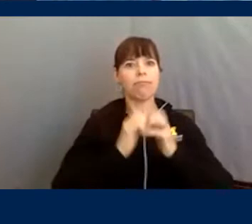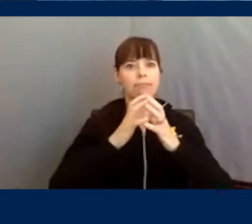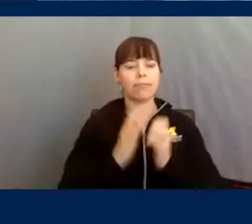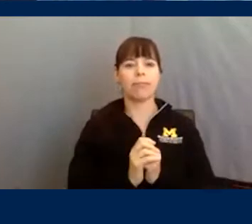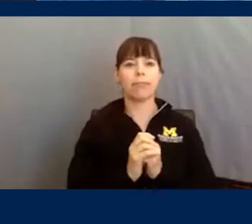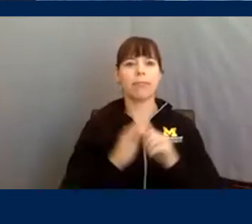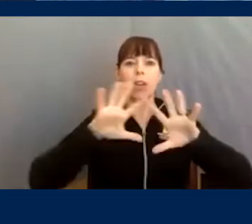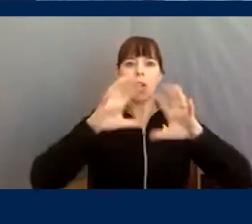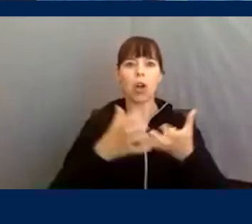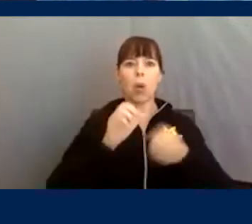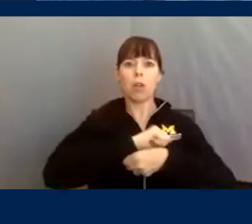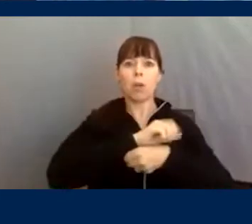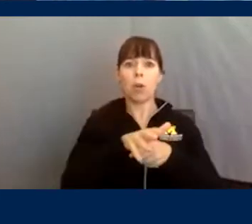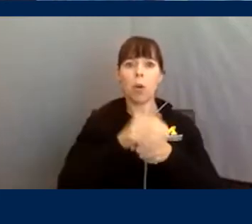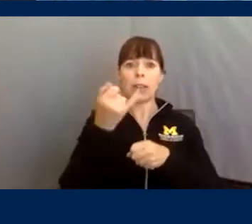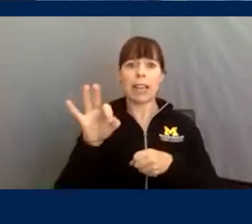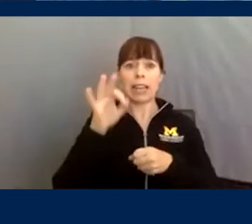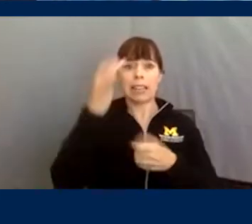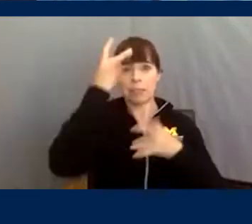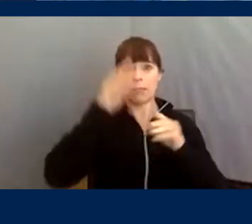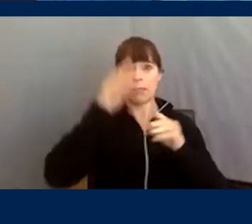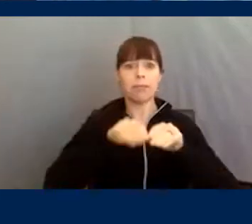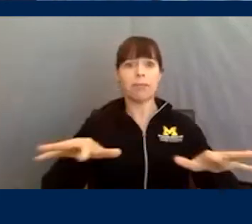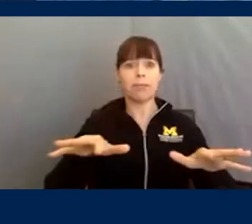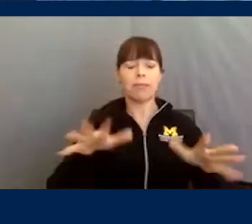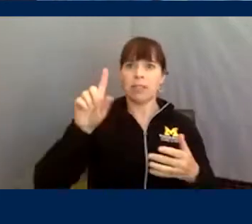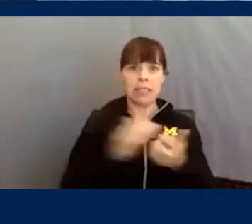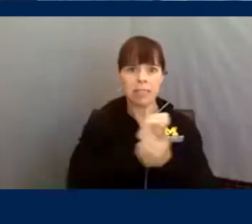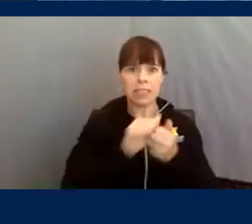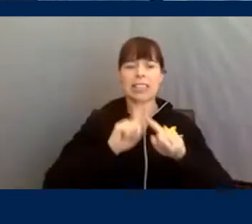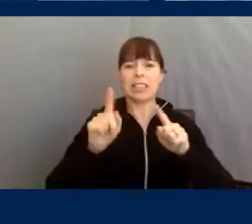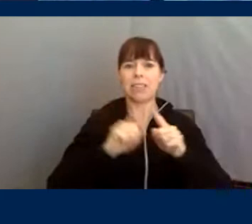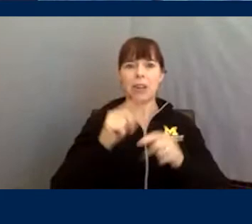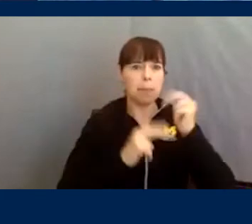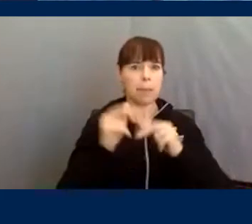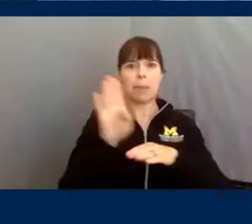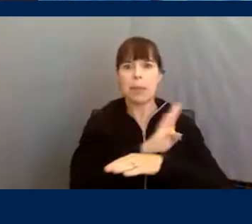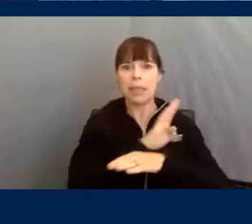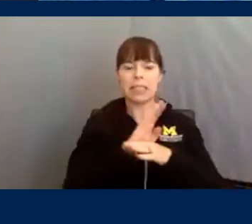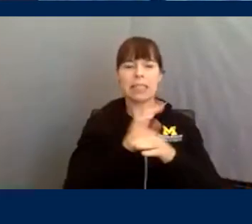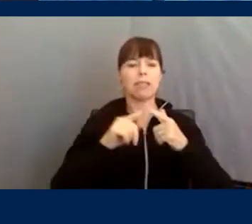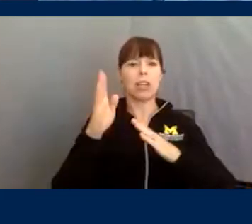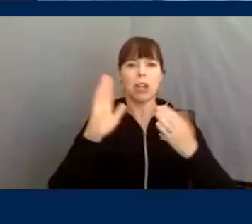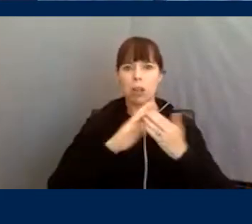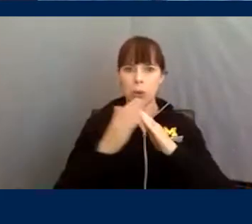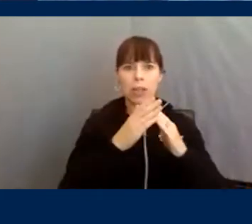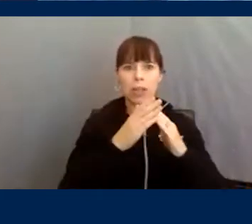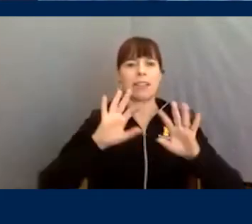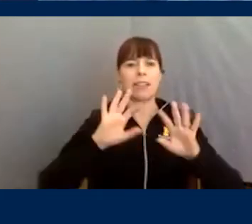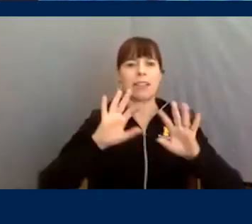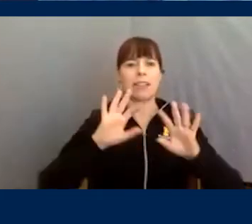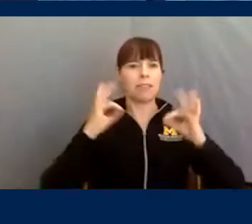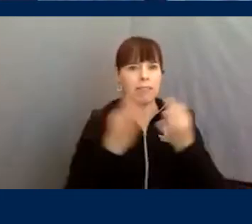global COVID-19 pandemic not only devastated organizations and communities and families across the